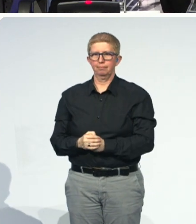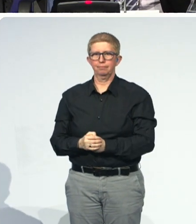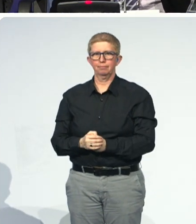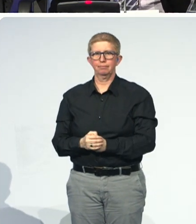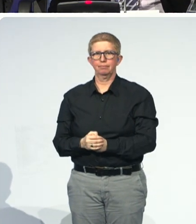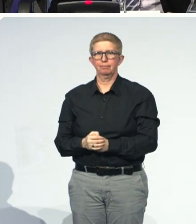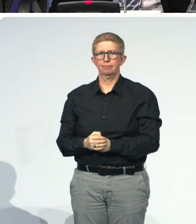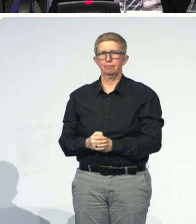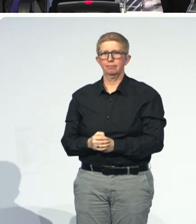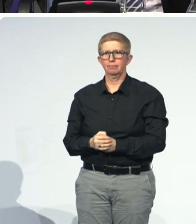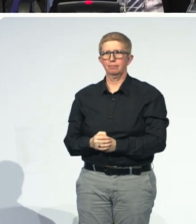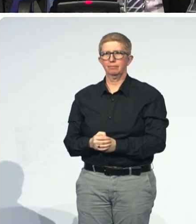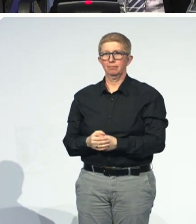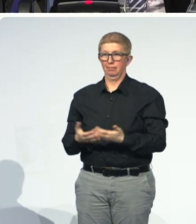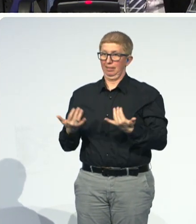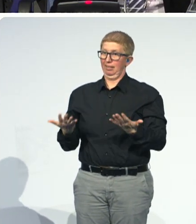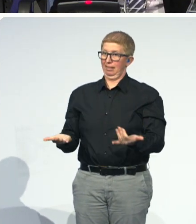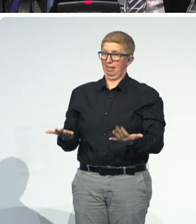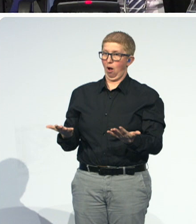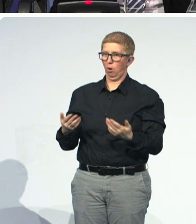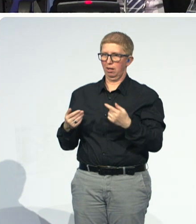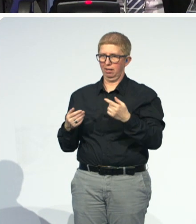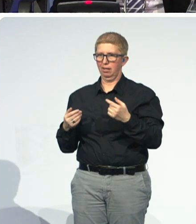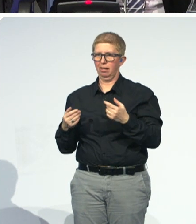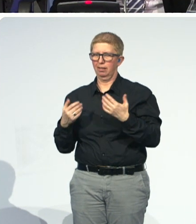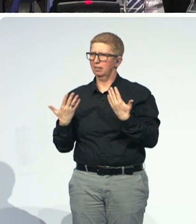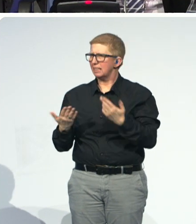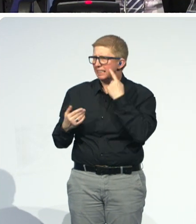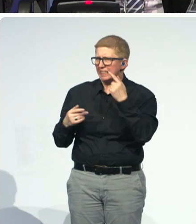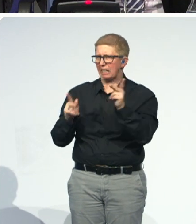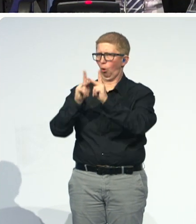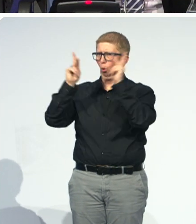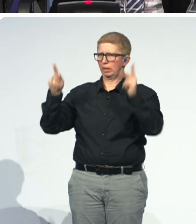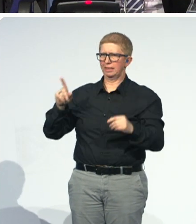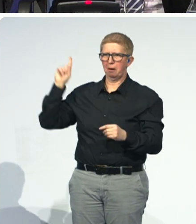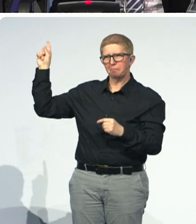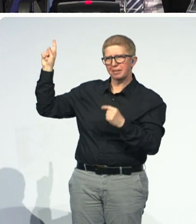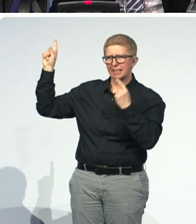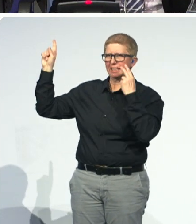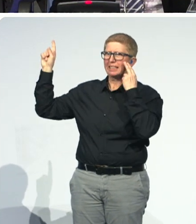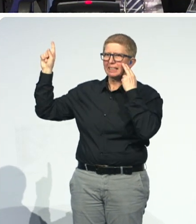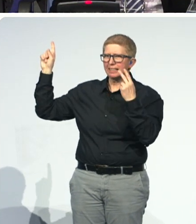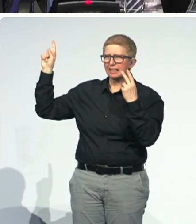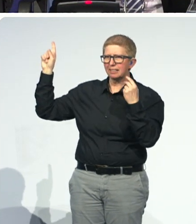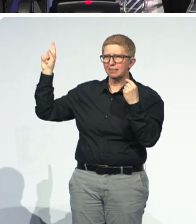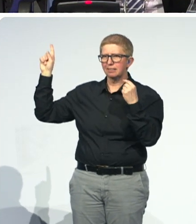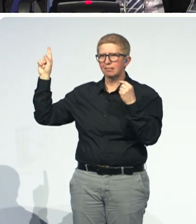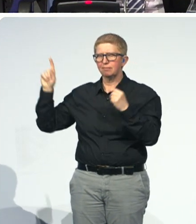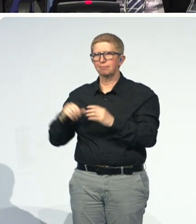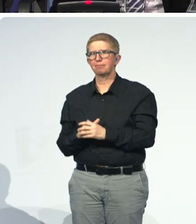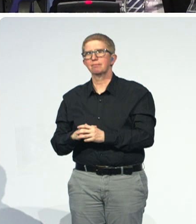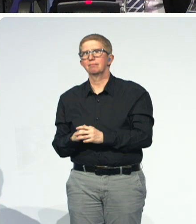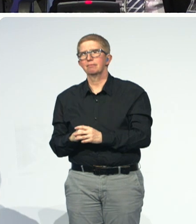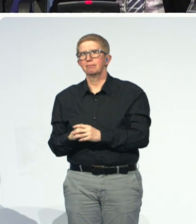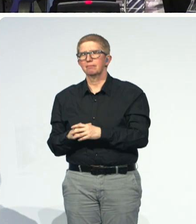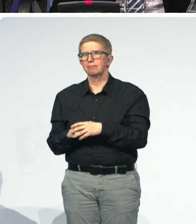At the moment, there's a concept of dual exceptionality, stating that students with special needs or disabilities can also